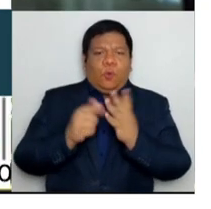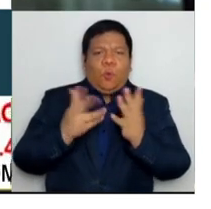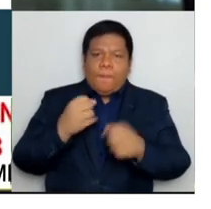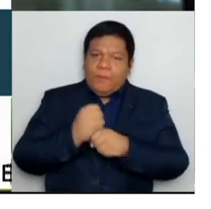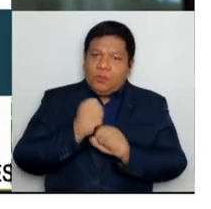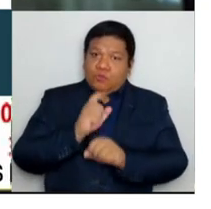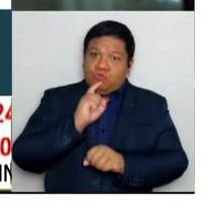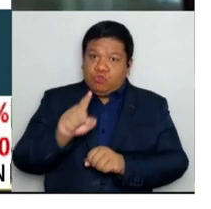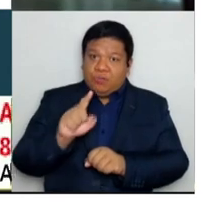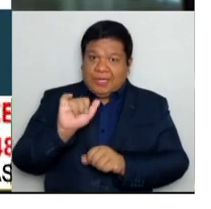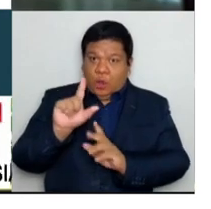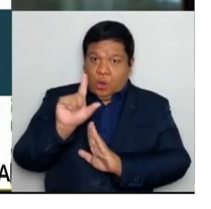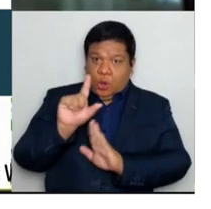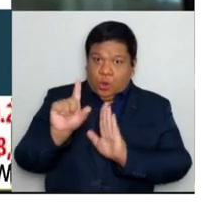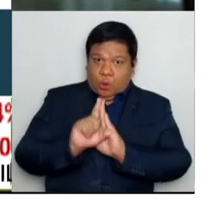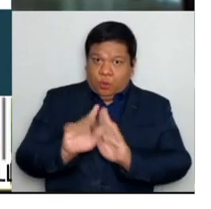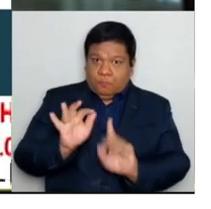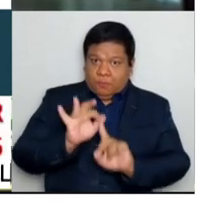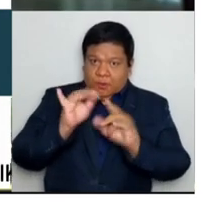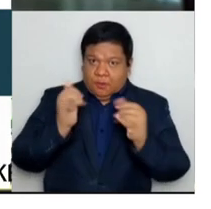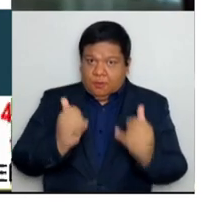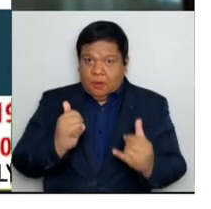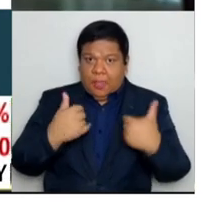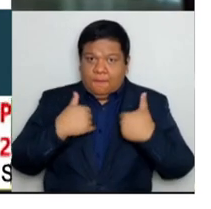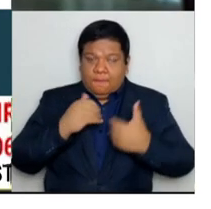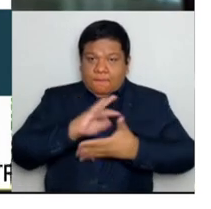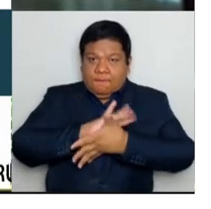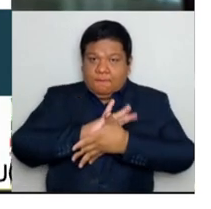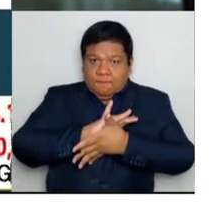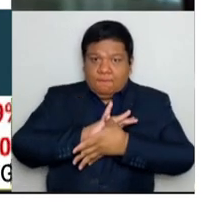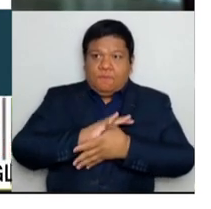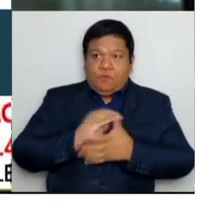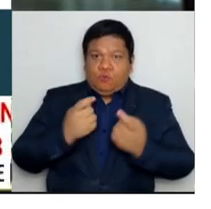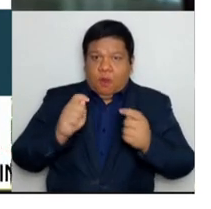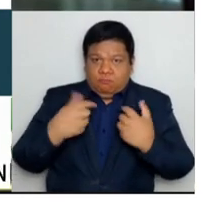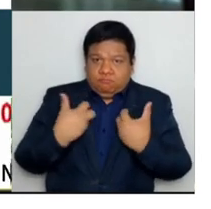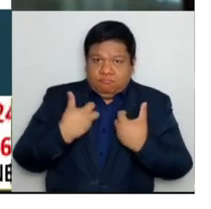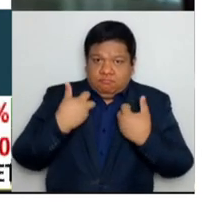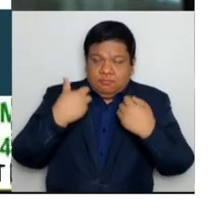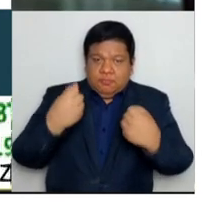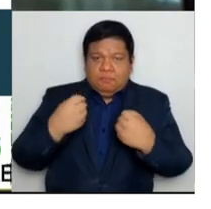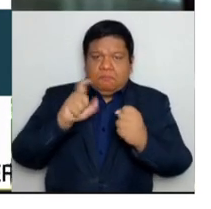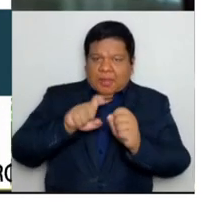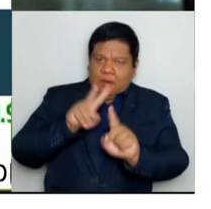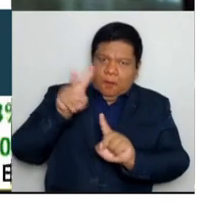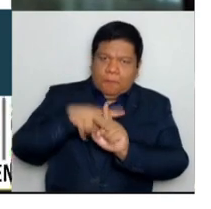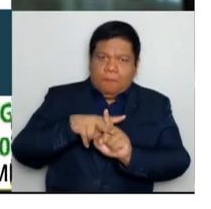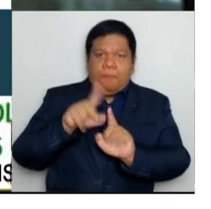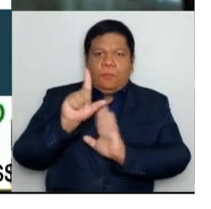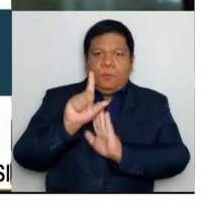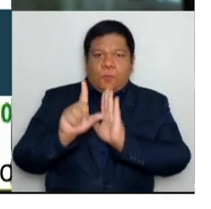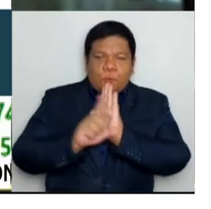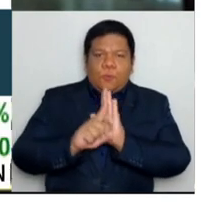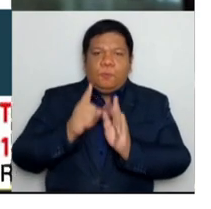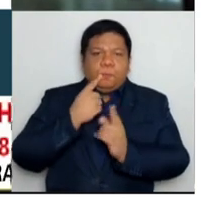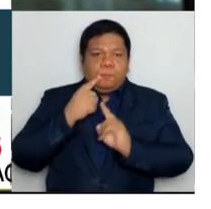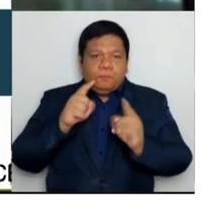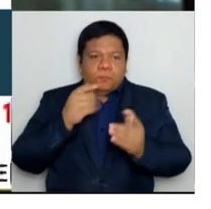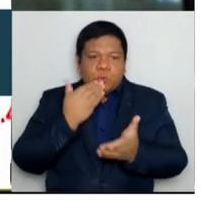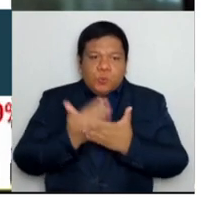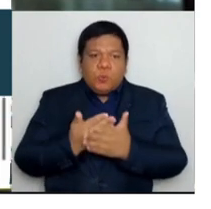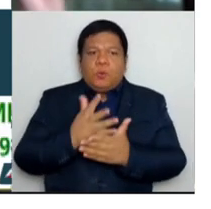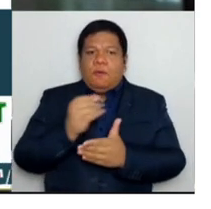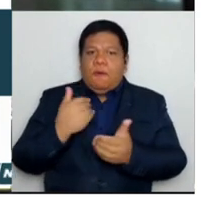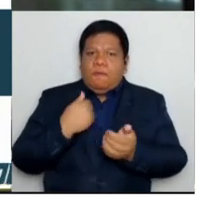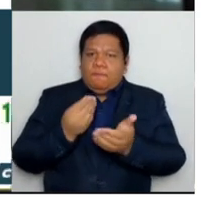these, especially now in the time of pandemic recovery, are implemented efficiently and effectively and funded and